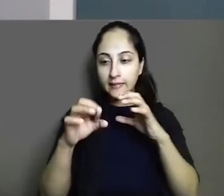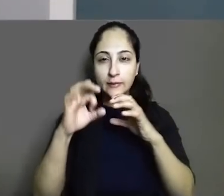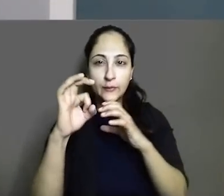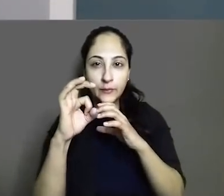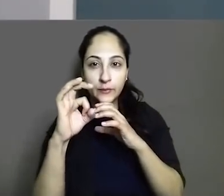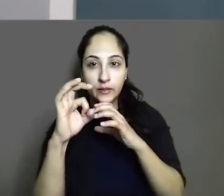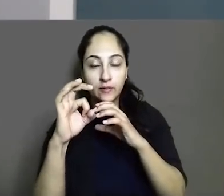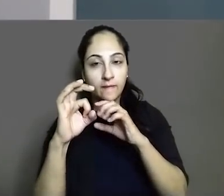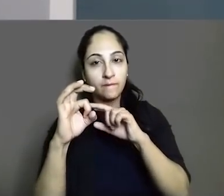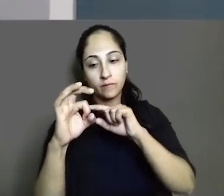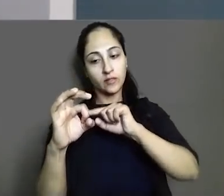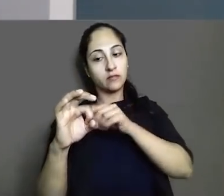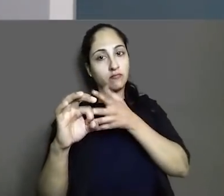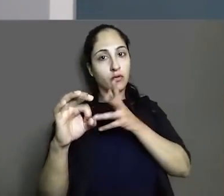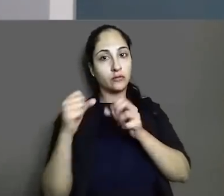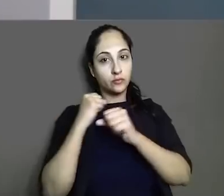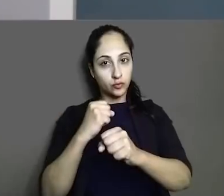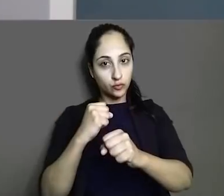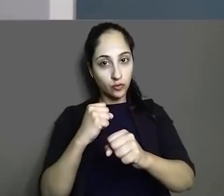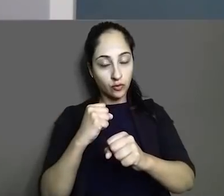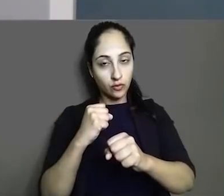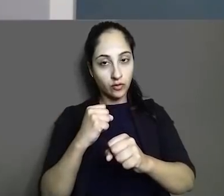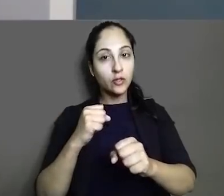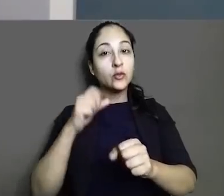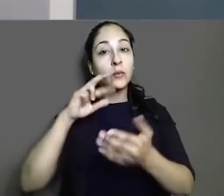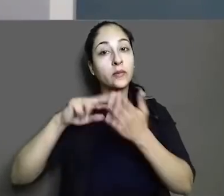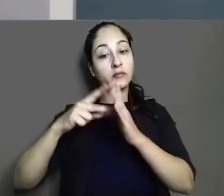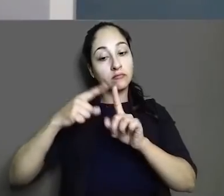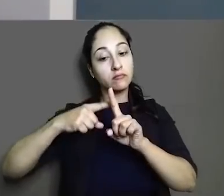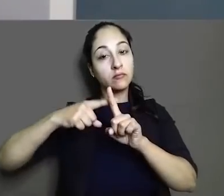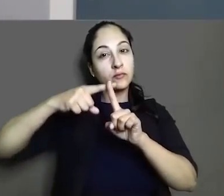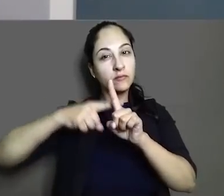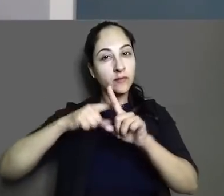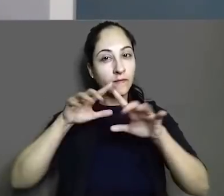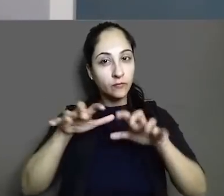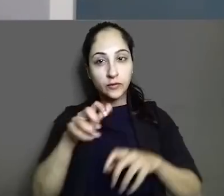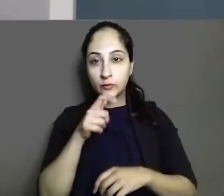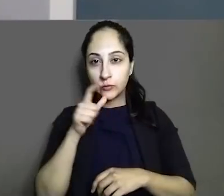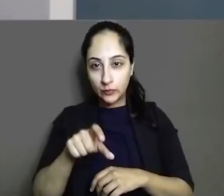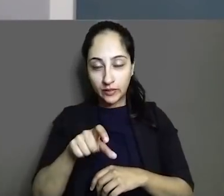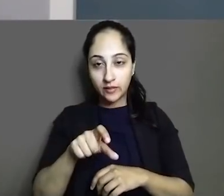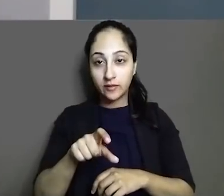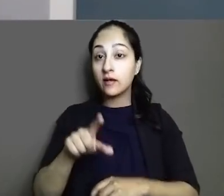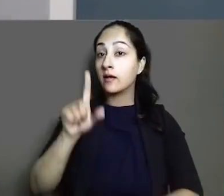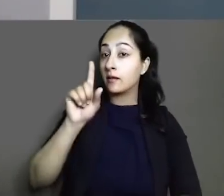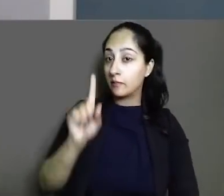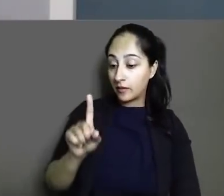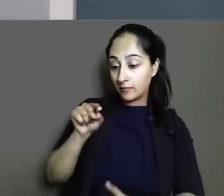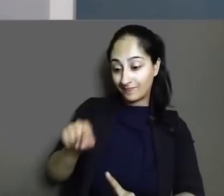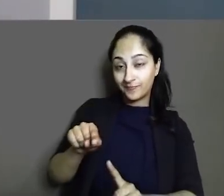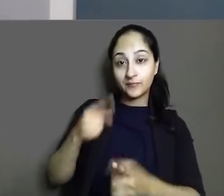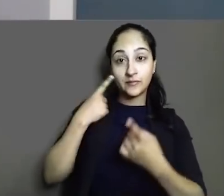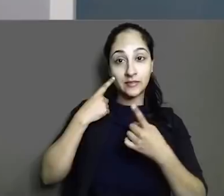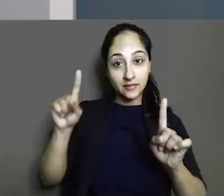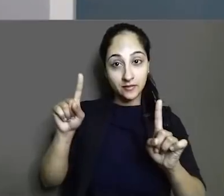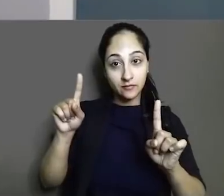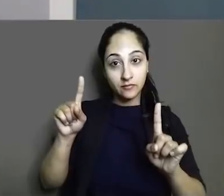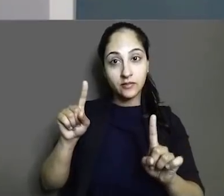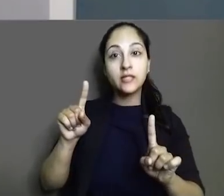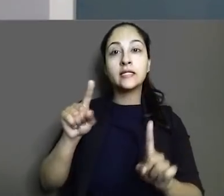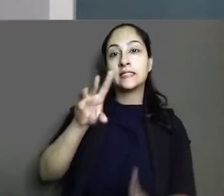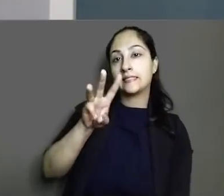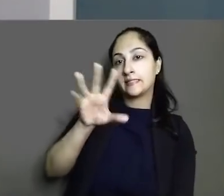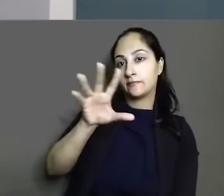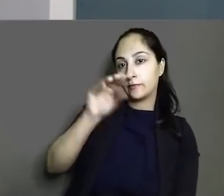in early 2020, when we didn't have any COVID vaccines, the regulators said they'd be happy with vaccines that had at least 50% efficacy.